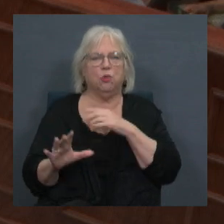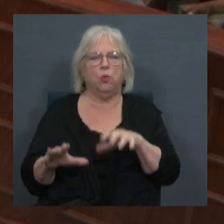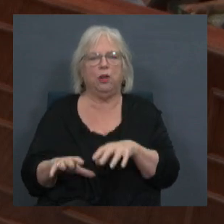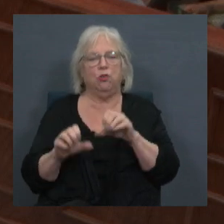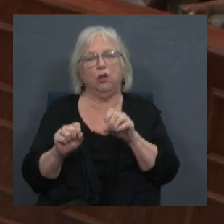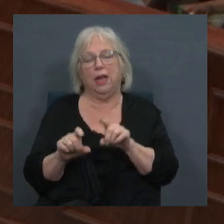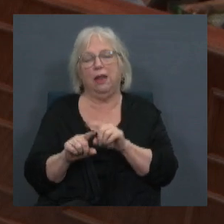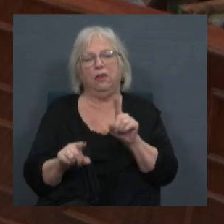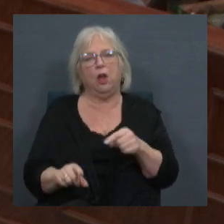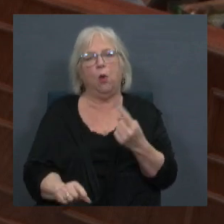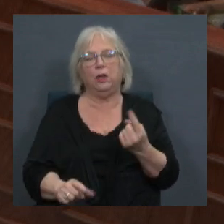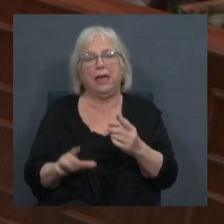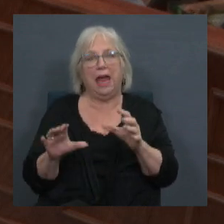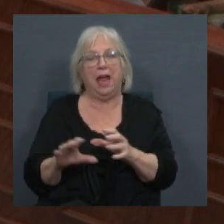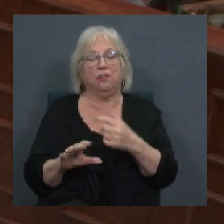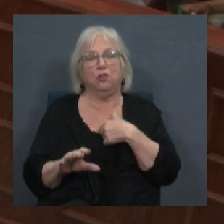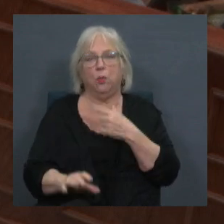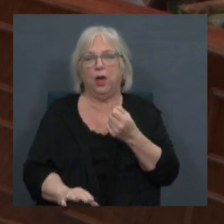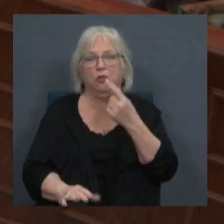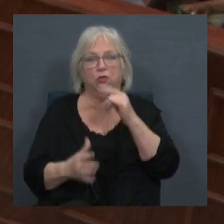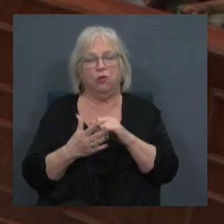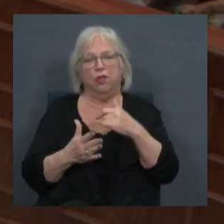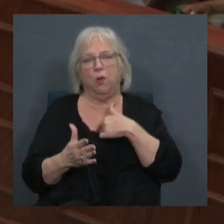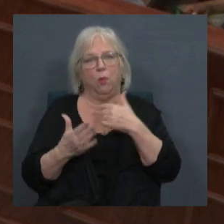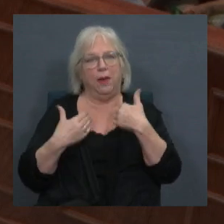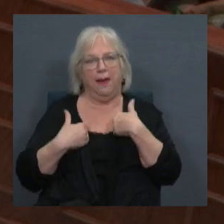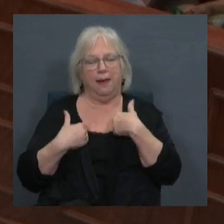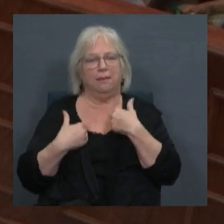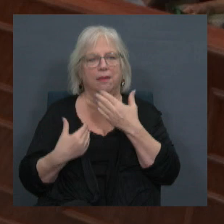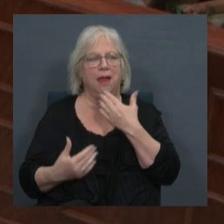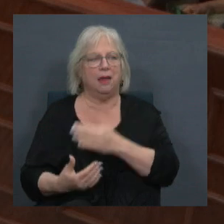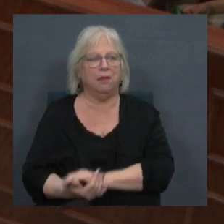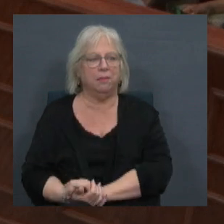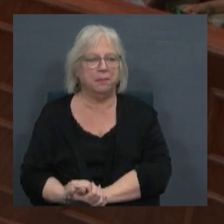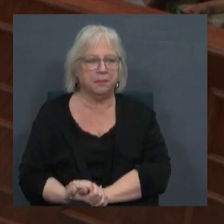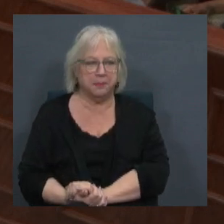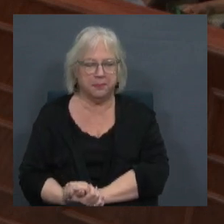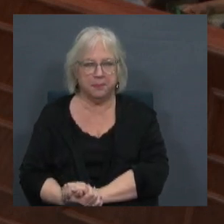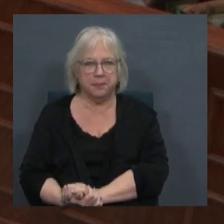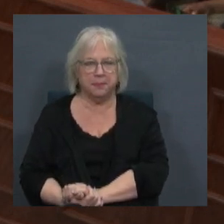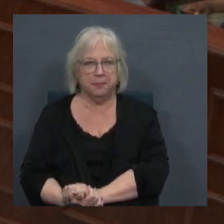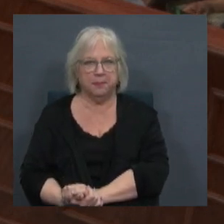only one we understood we could. Thank you. Thank you.